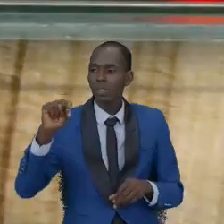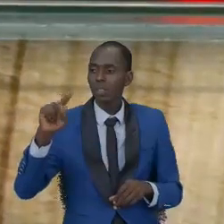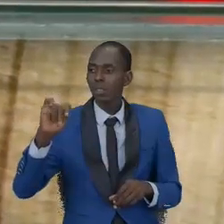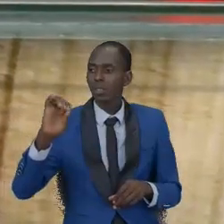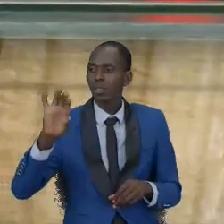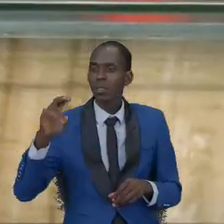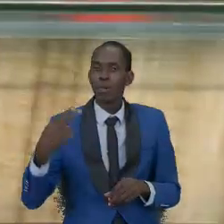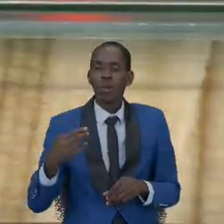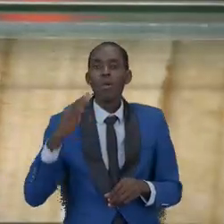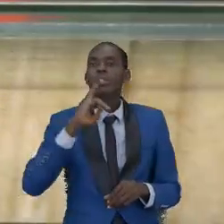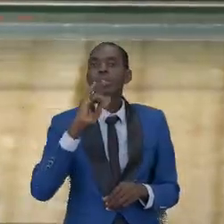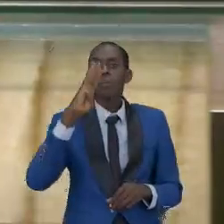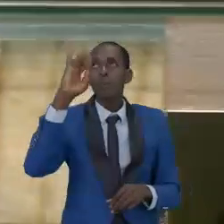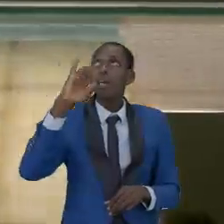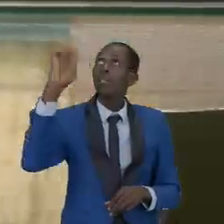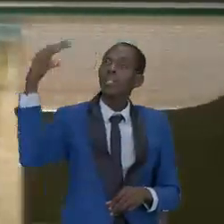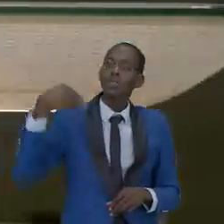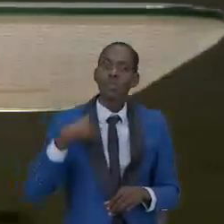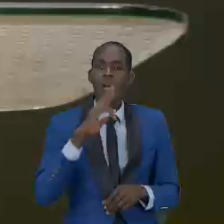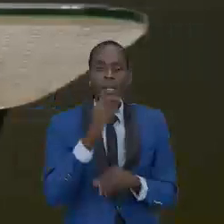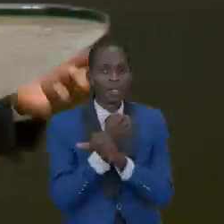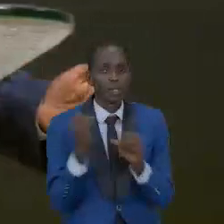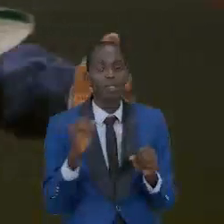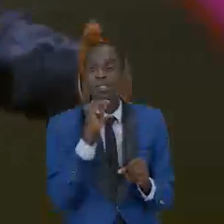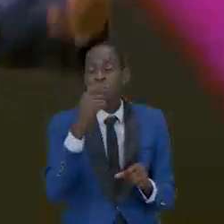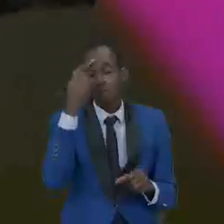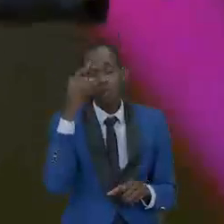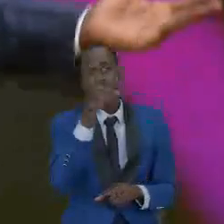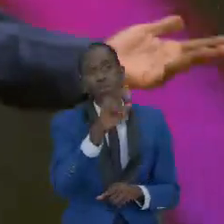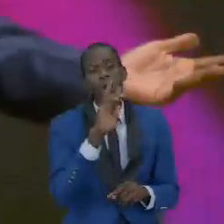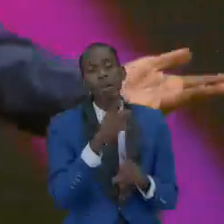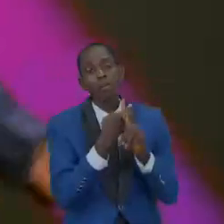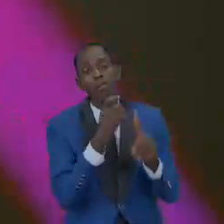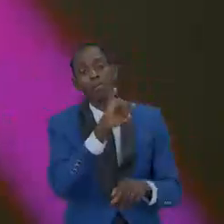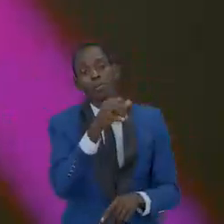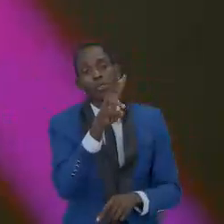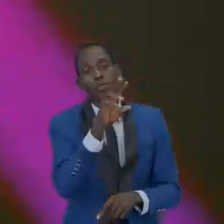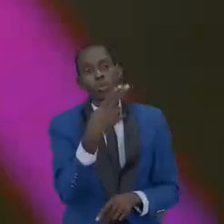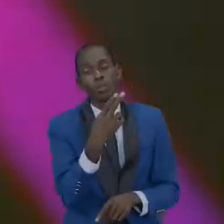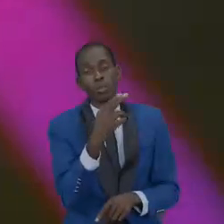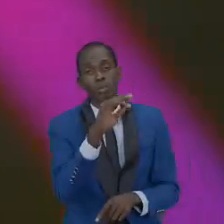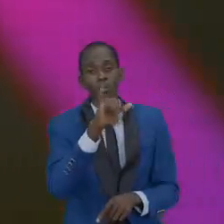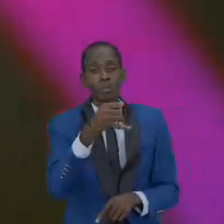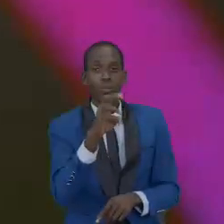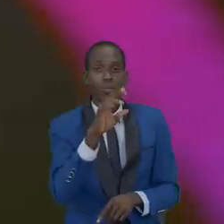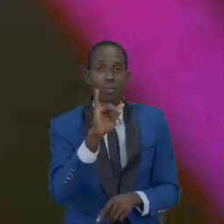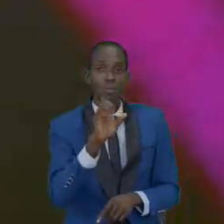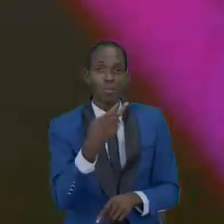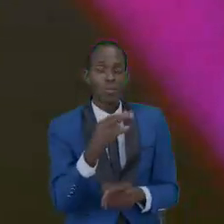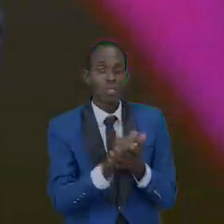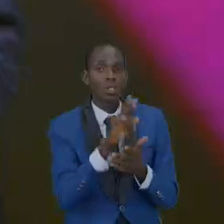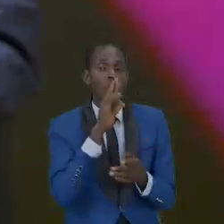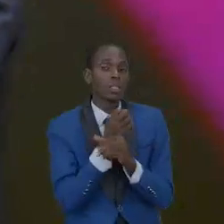saved. It's not because you are a Jew that you are saved. It's not because you are a Gentile that is not saved. By the